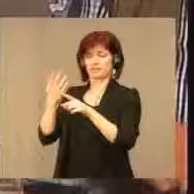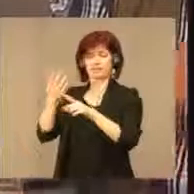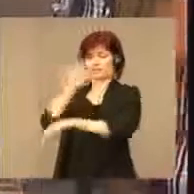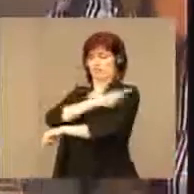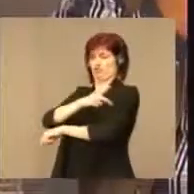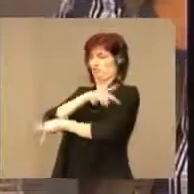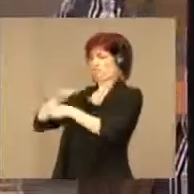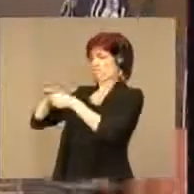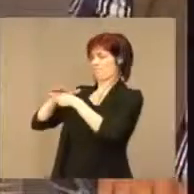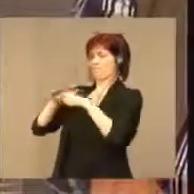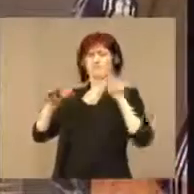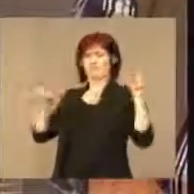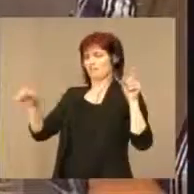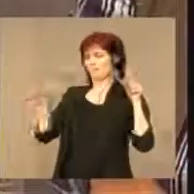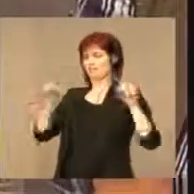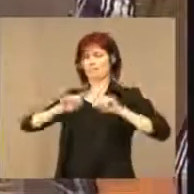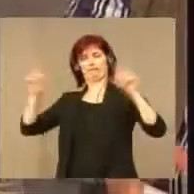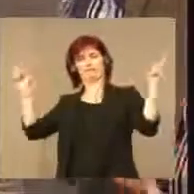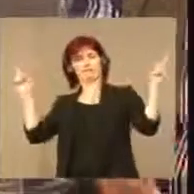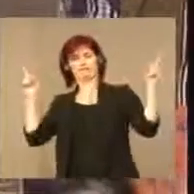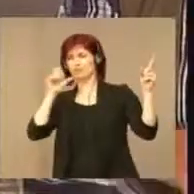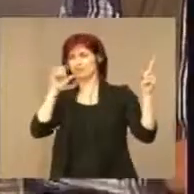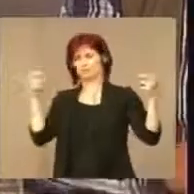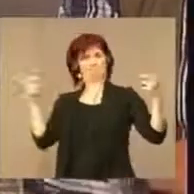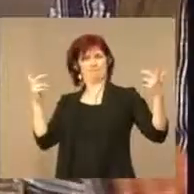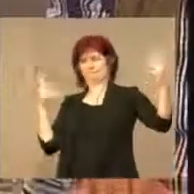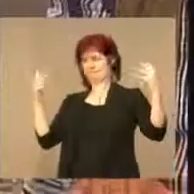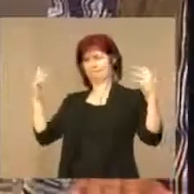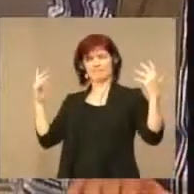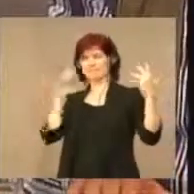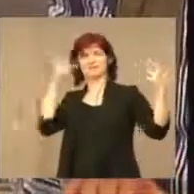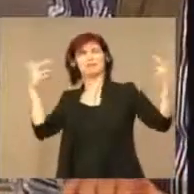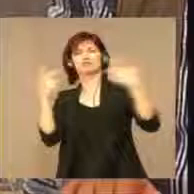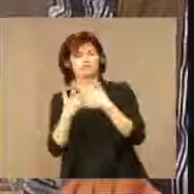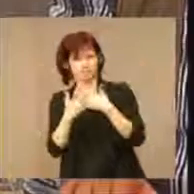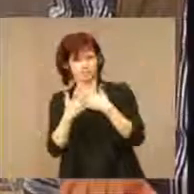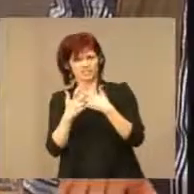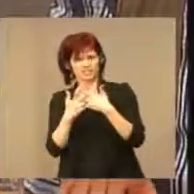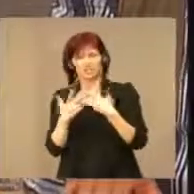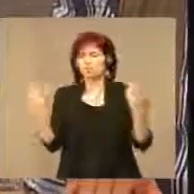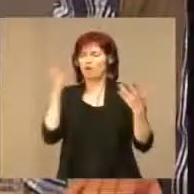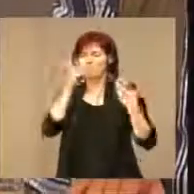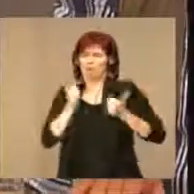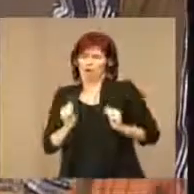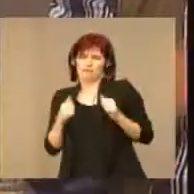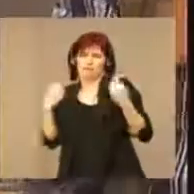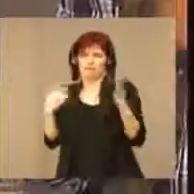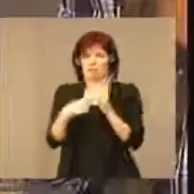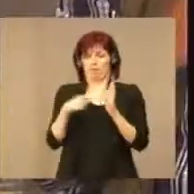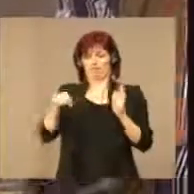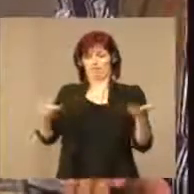I use a very explicit example that's related to the community in which I live,